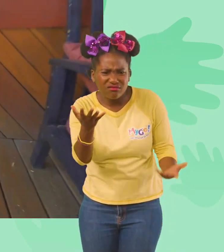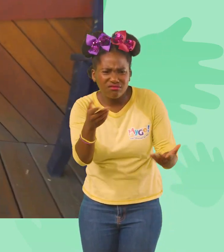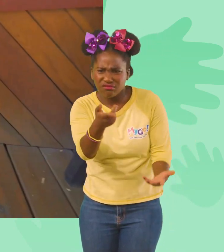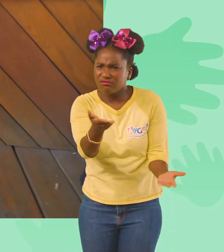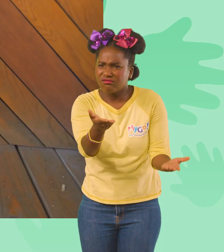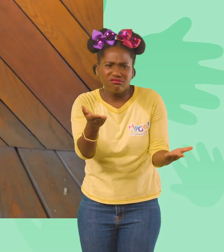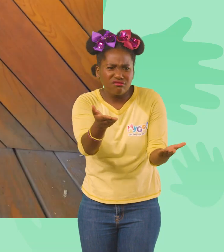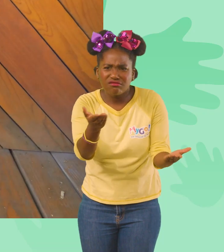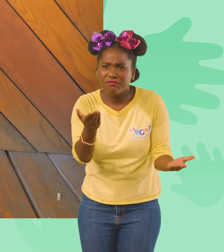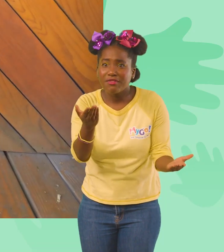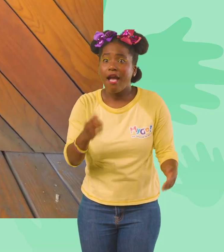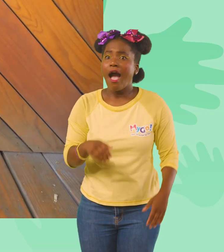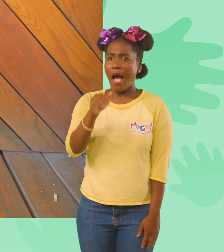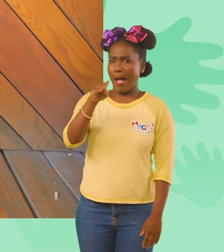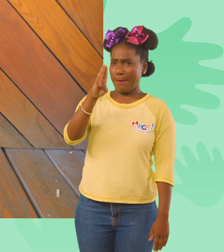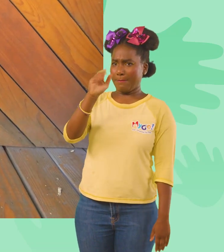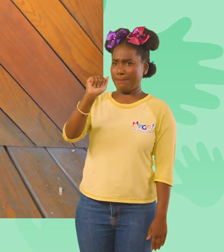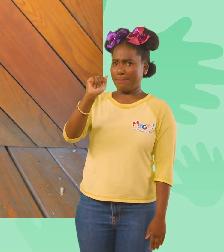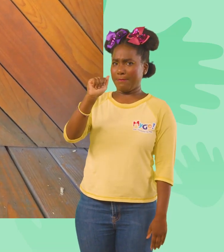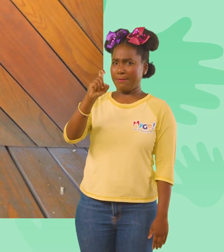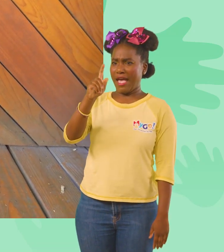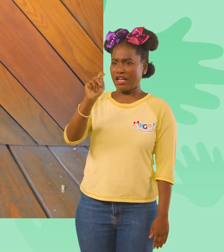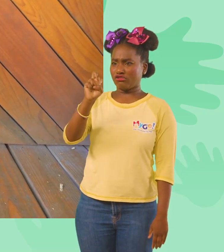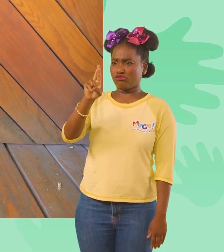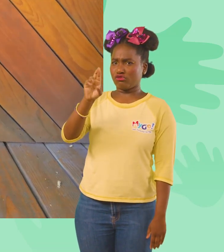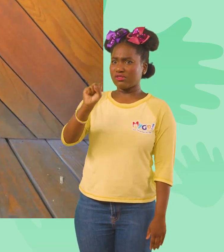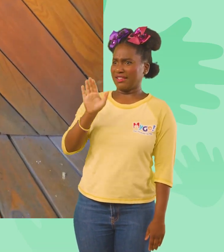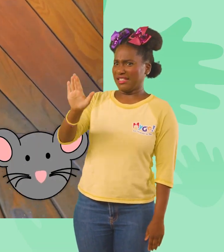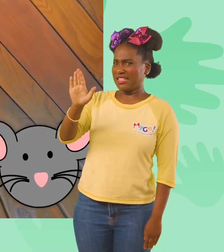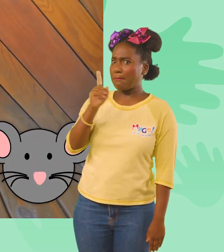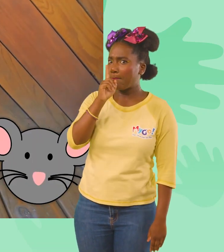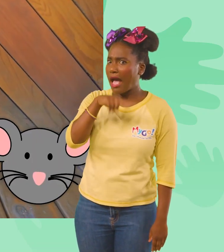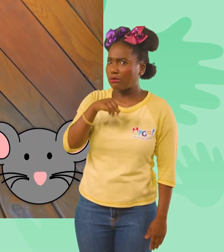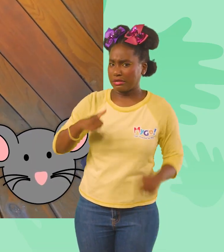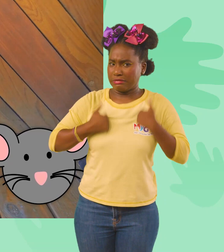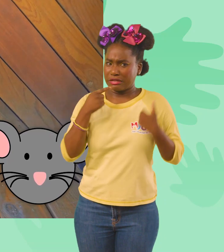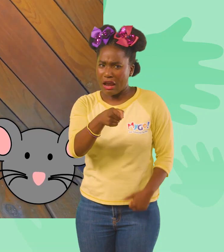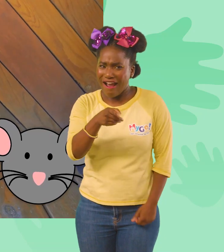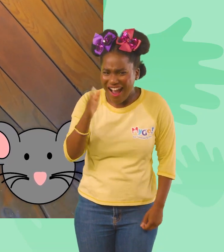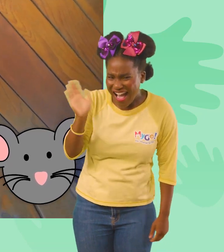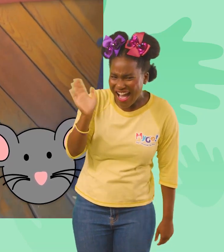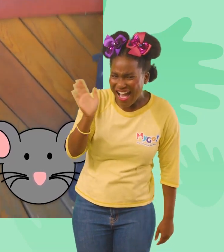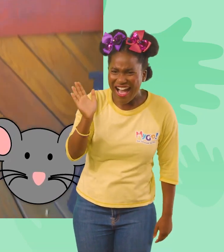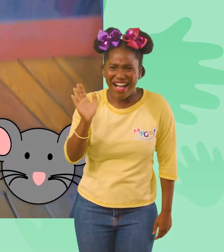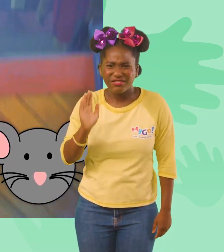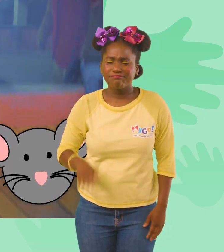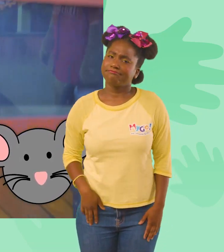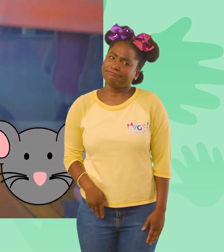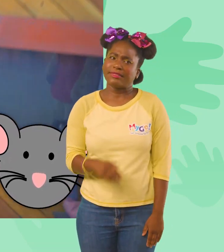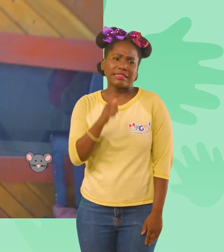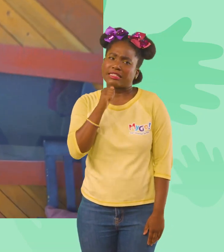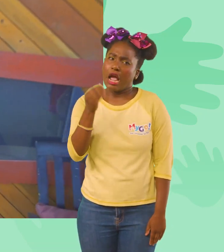Whoa. It's Baxter's mouse. Hello, where are you? Oh, I guess it's